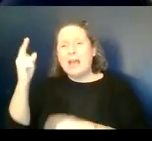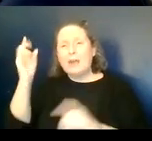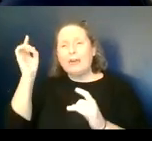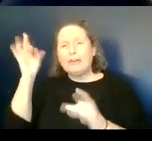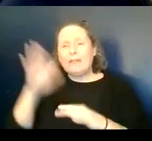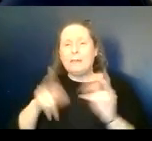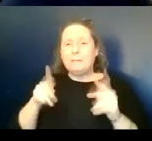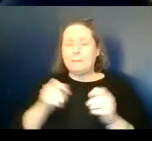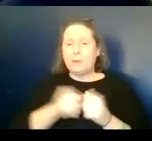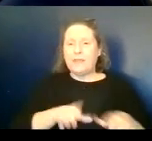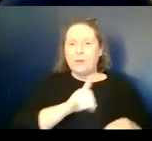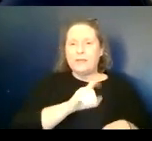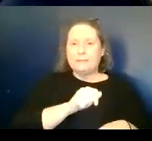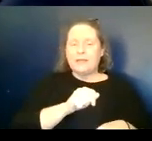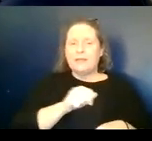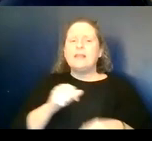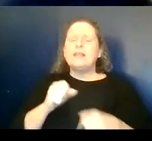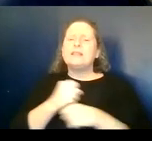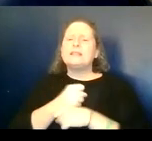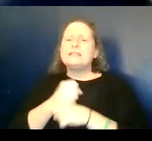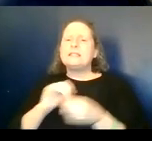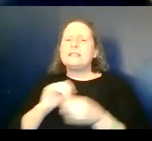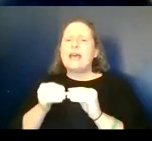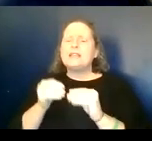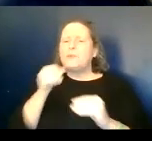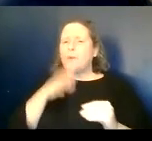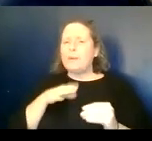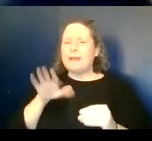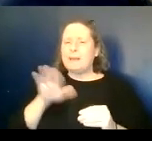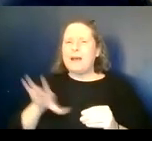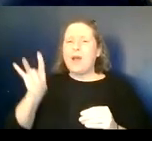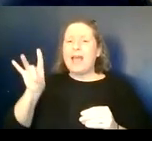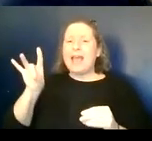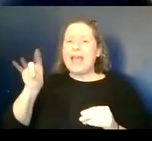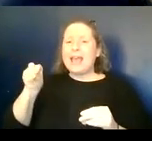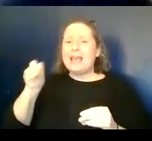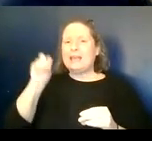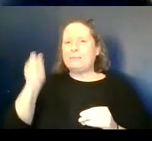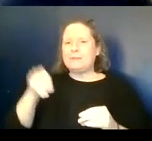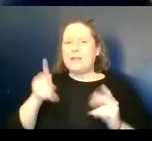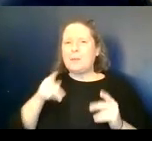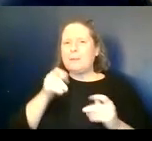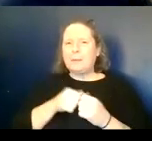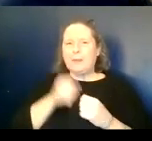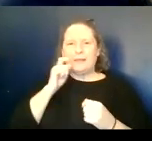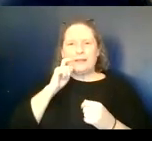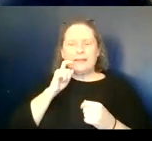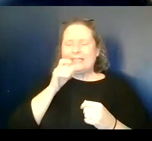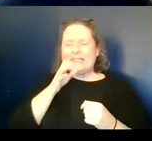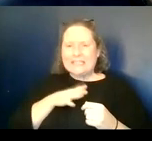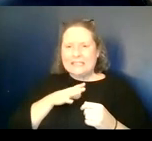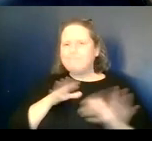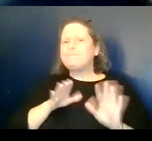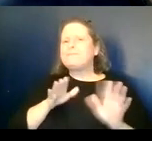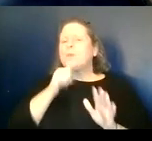women with disabilities are around 80%. So 80% of women with disabilities have experienced sexual violence at least one time in their